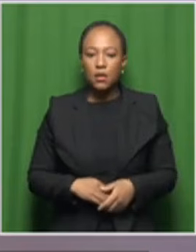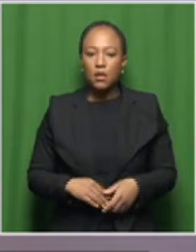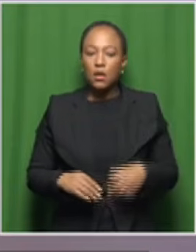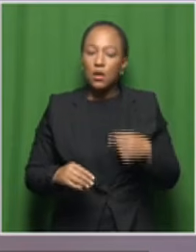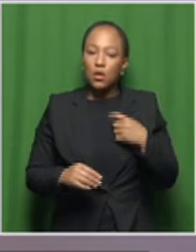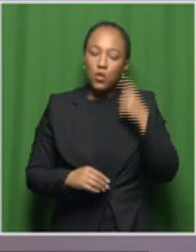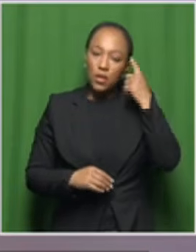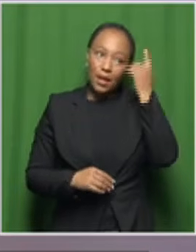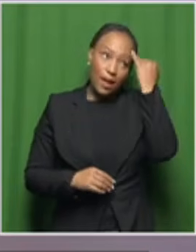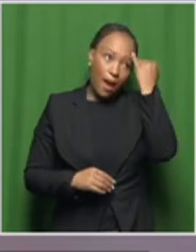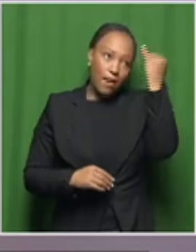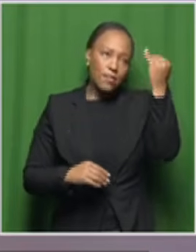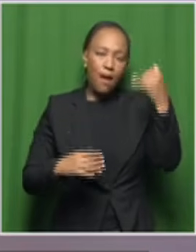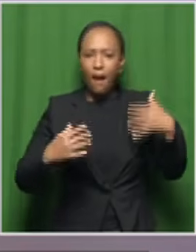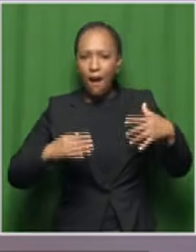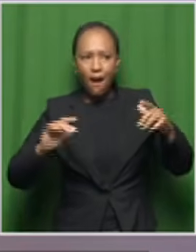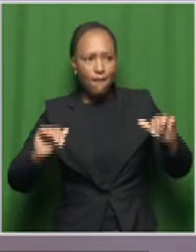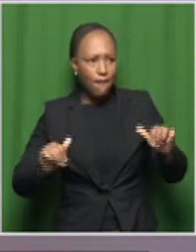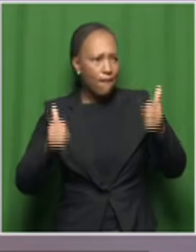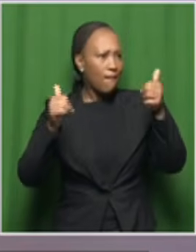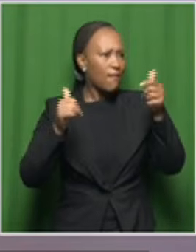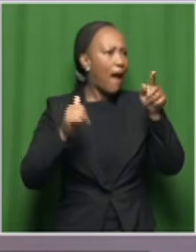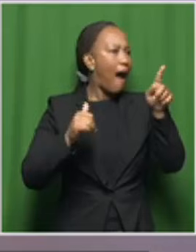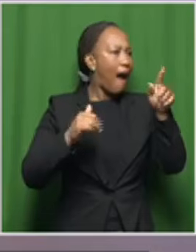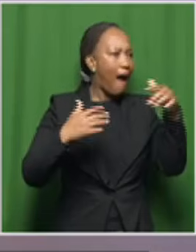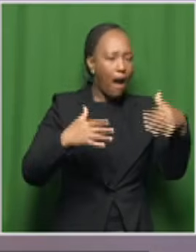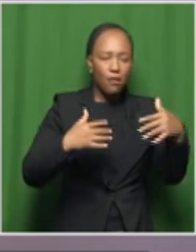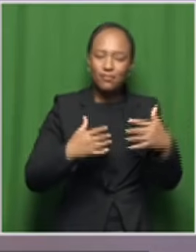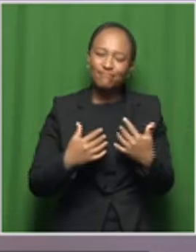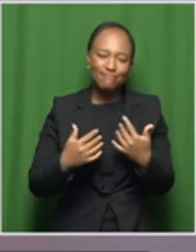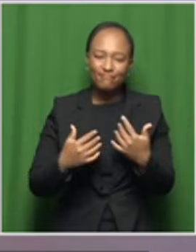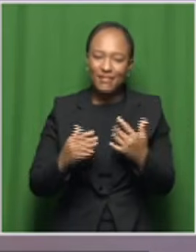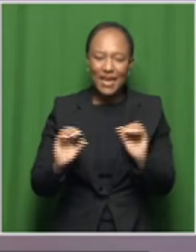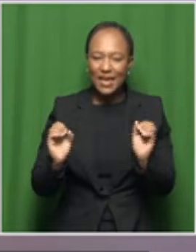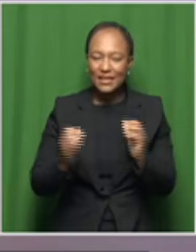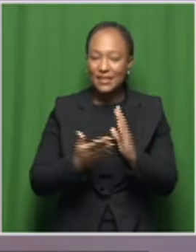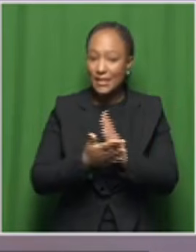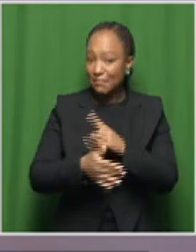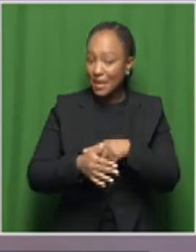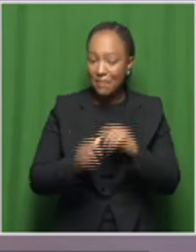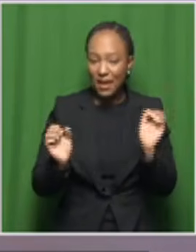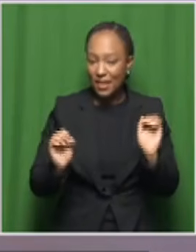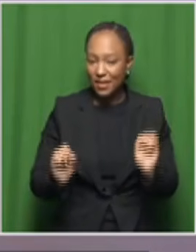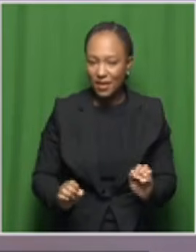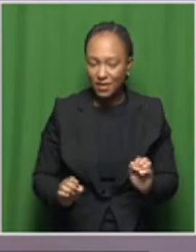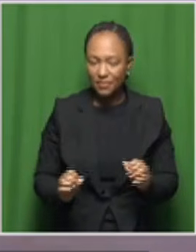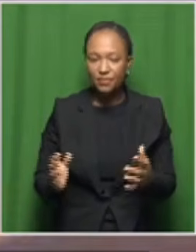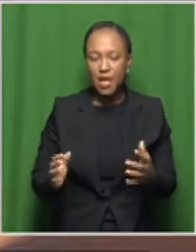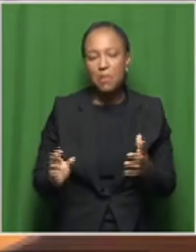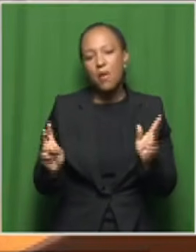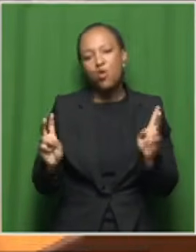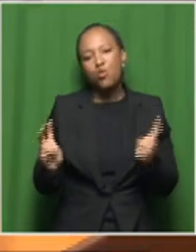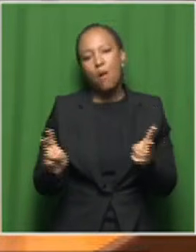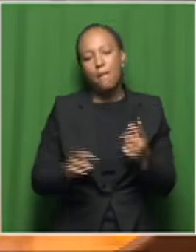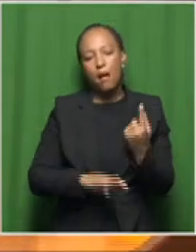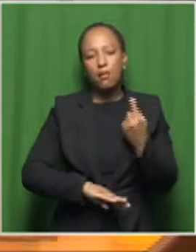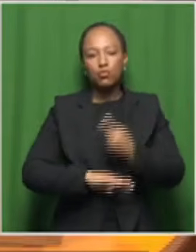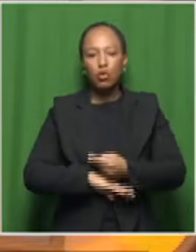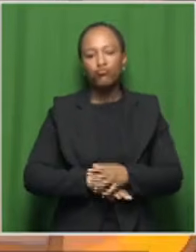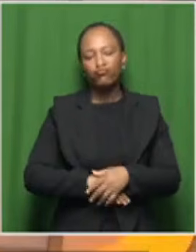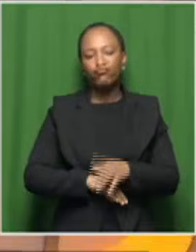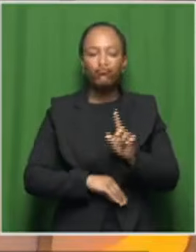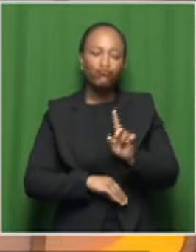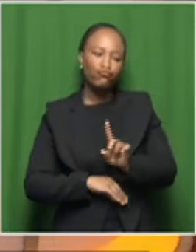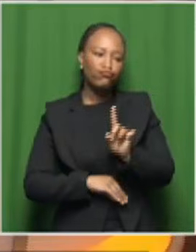just come to you, but it doesn't happen that way at all. Sometimes you may be just having a normal day and you just meet someone